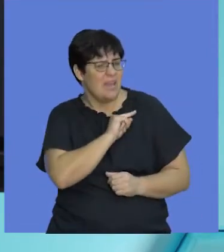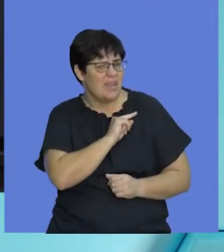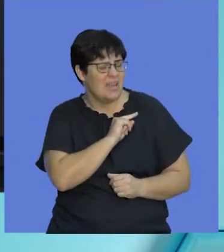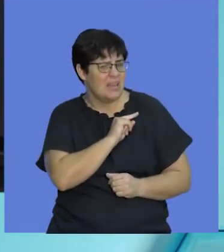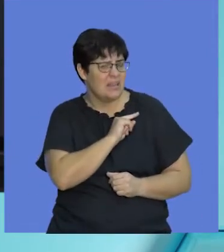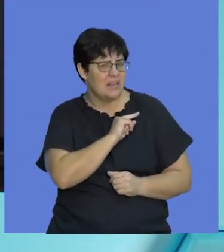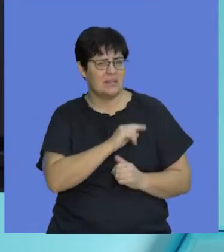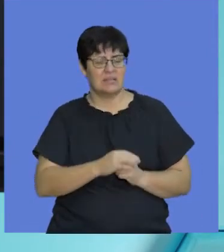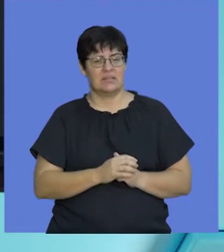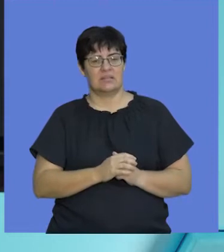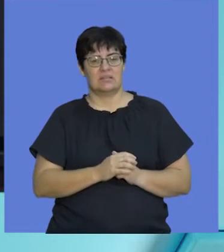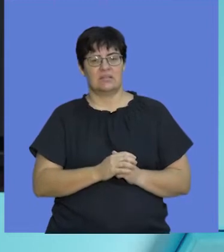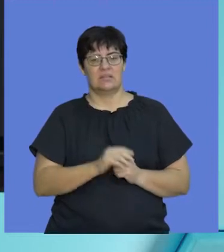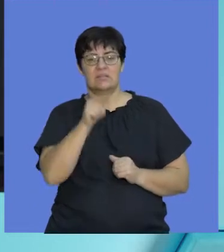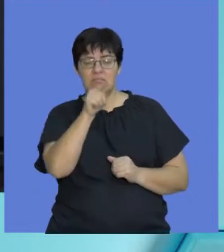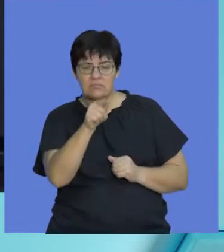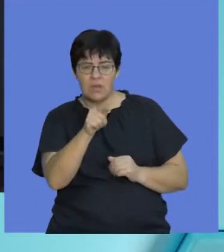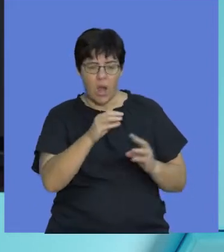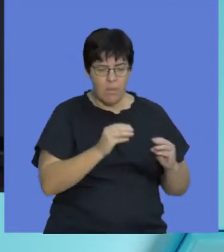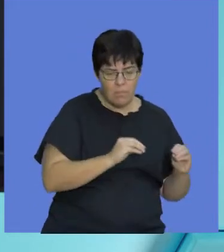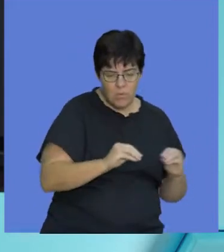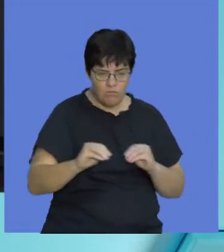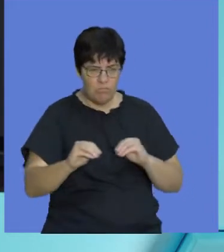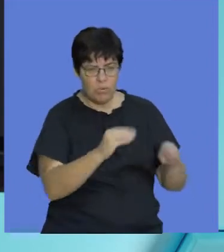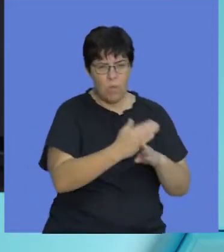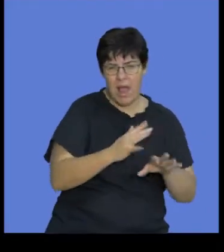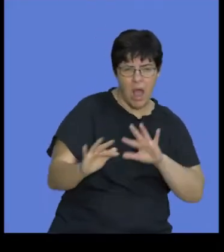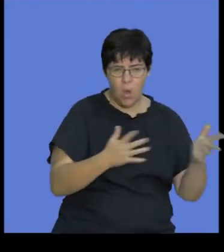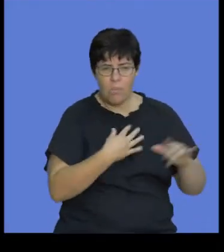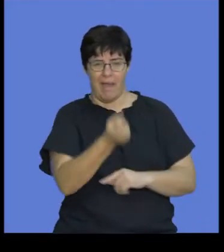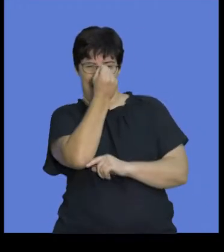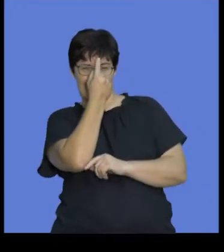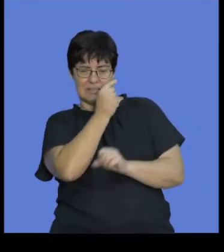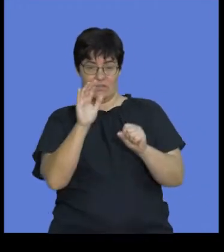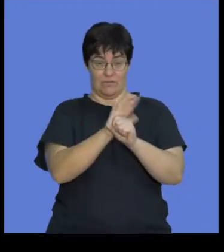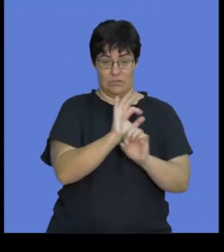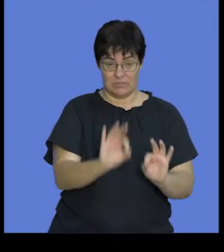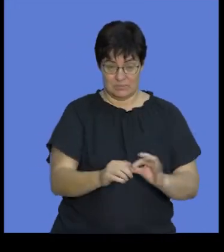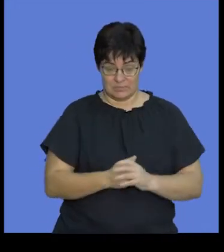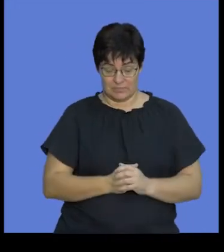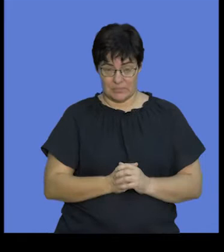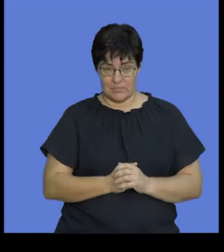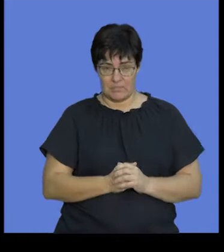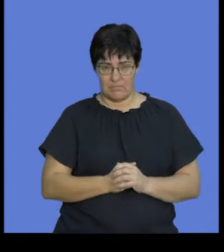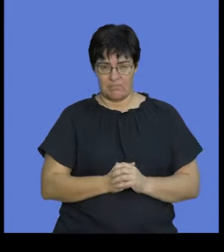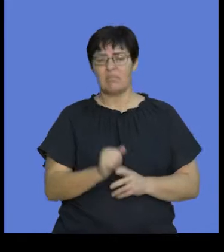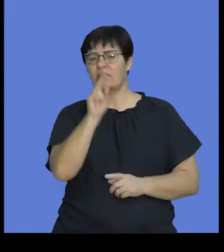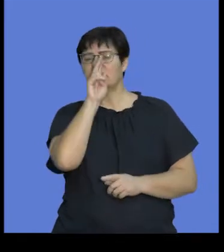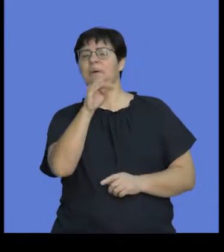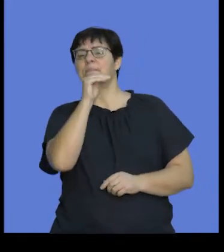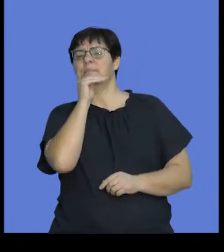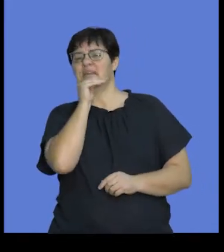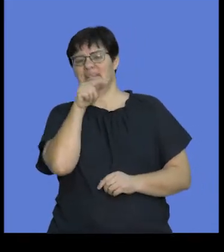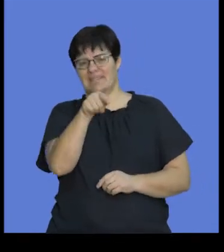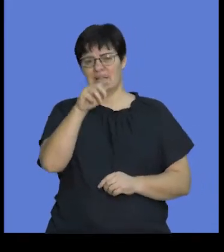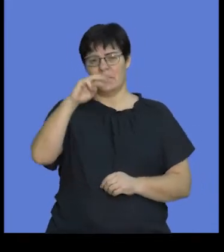us understand how the motion works, okay? So let's look at the